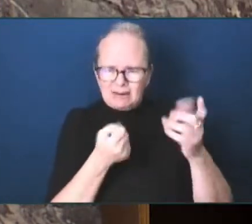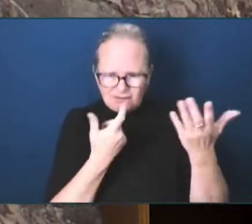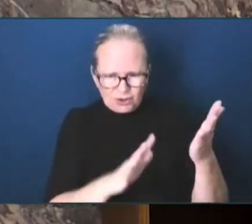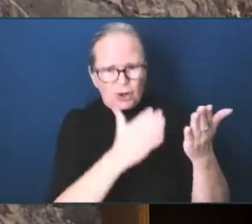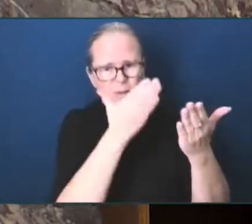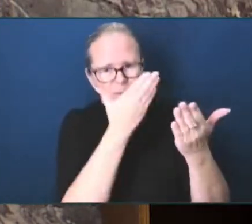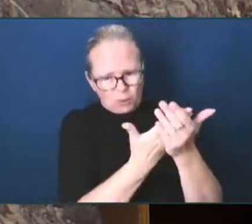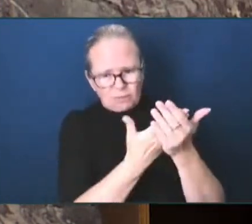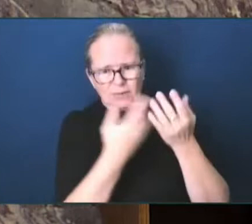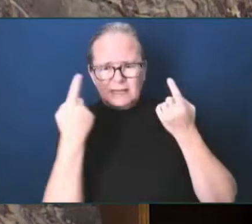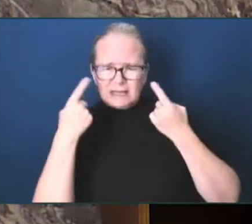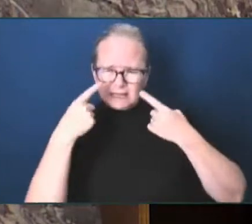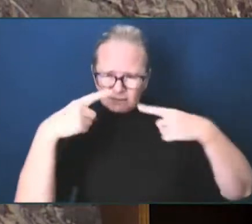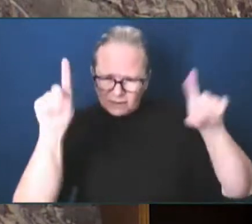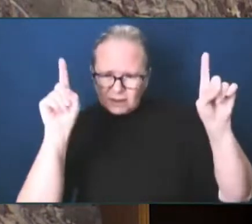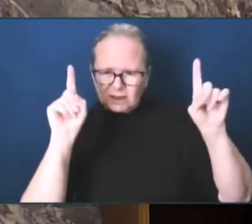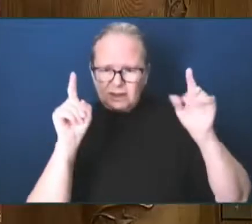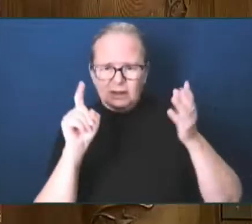exist across British Columbia?